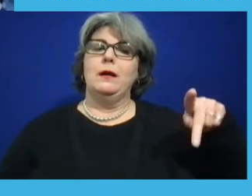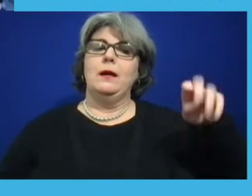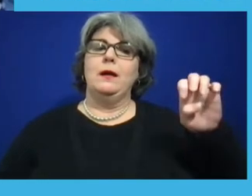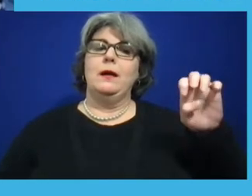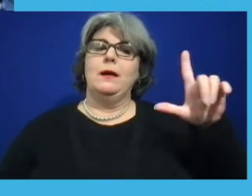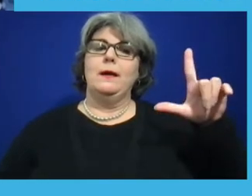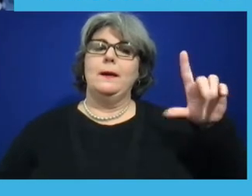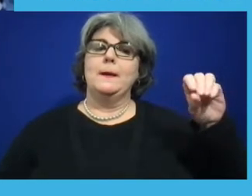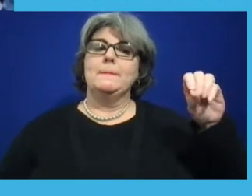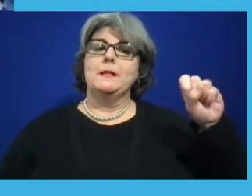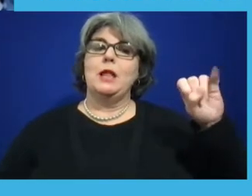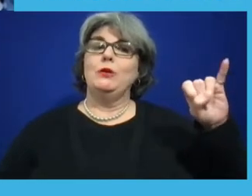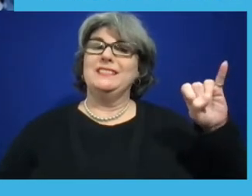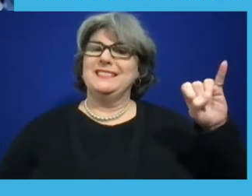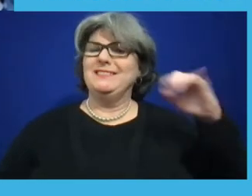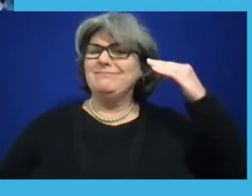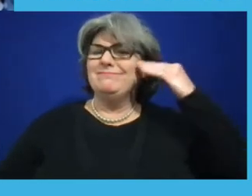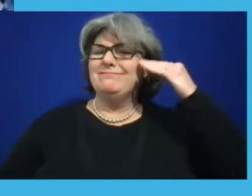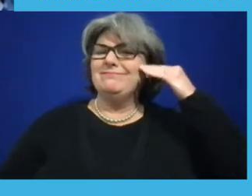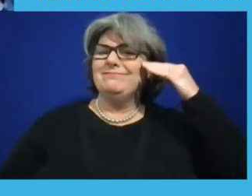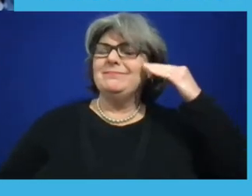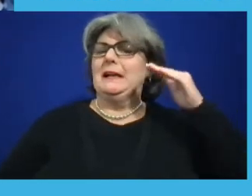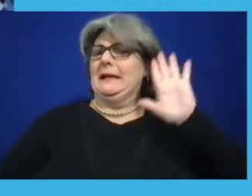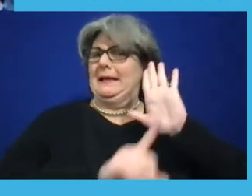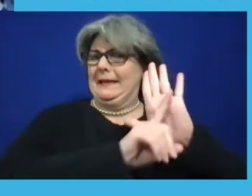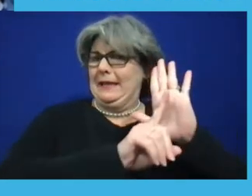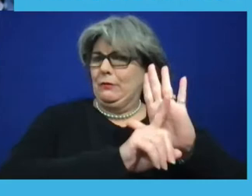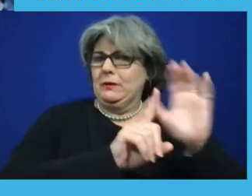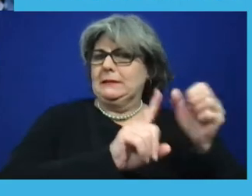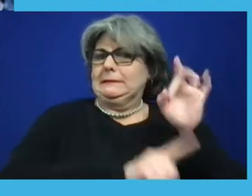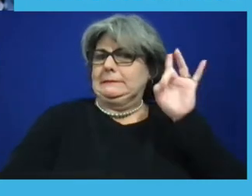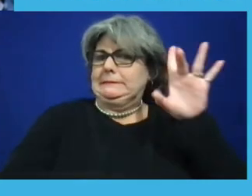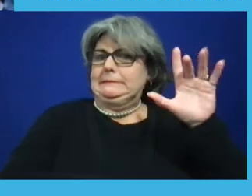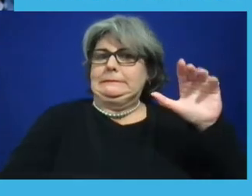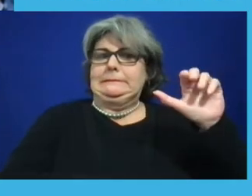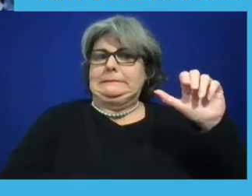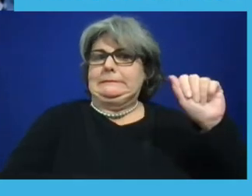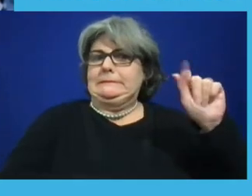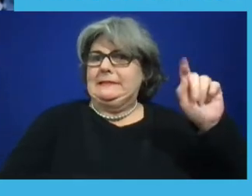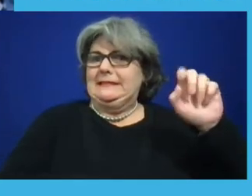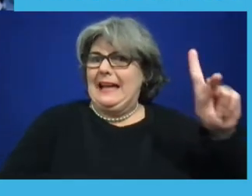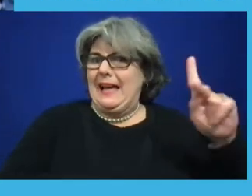friend of mine, Mr. Paul Pelosi, who was attacked.